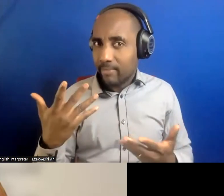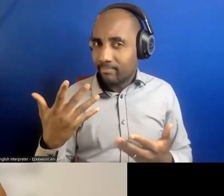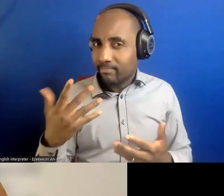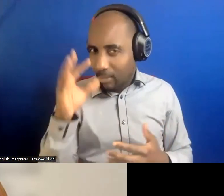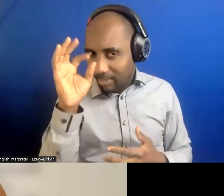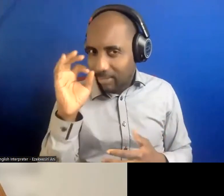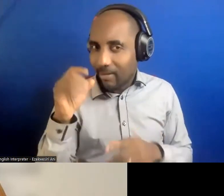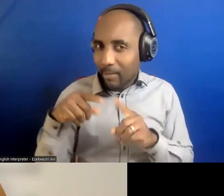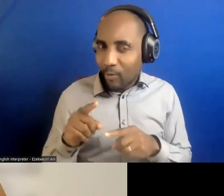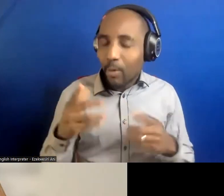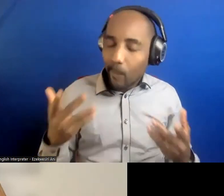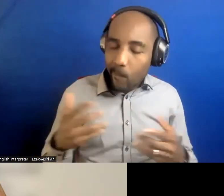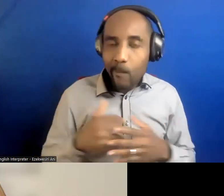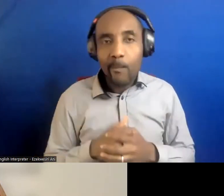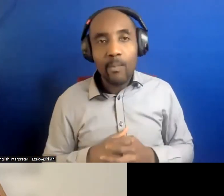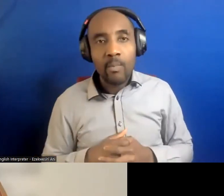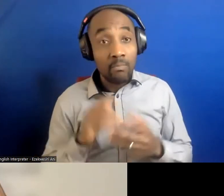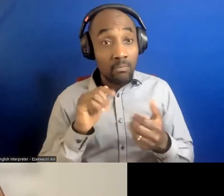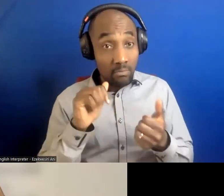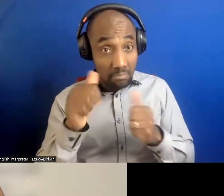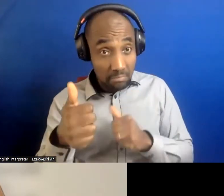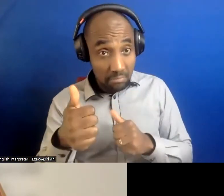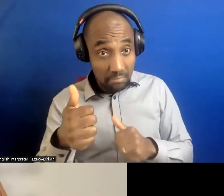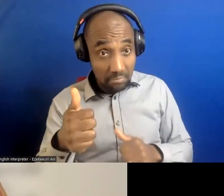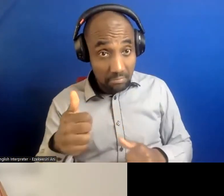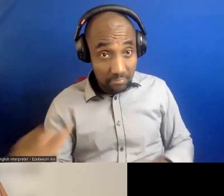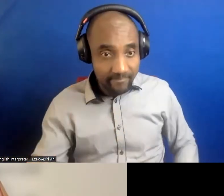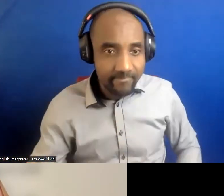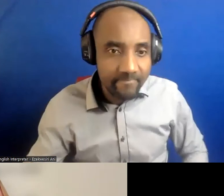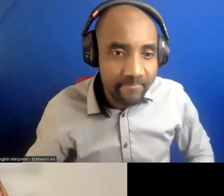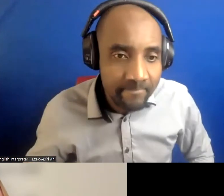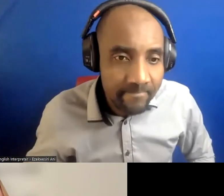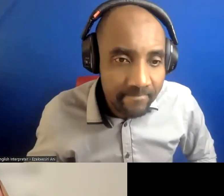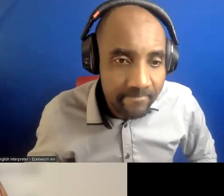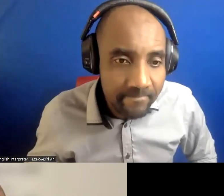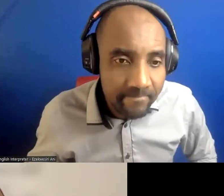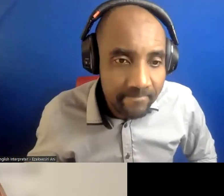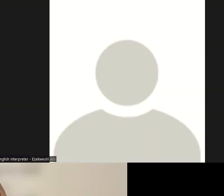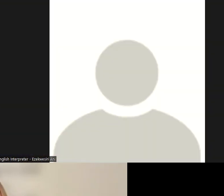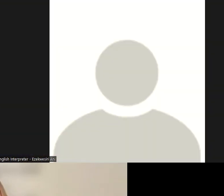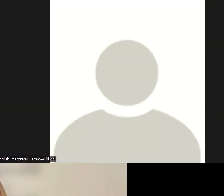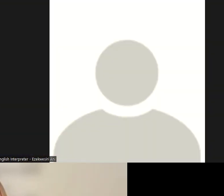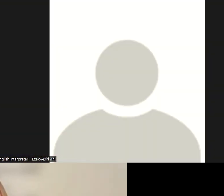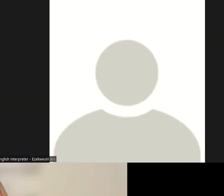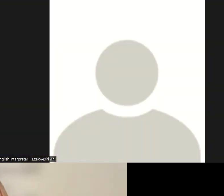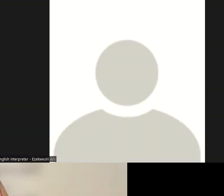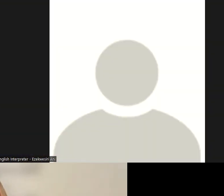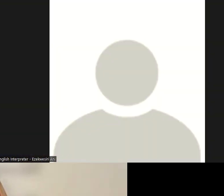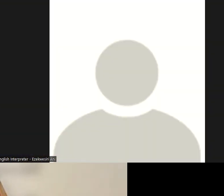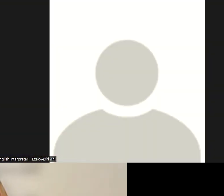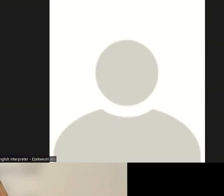you're having to, and I go back the navigating piece, navigating your way through this